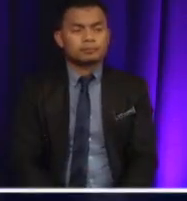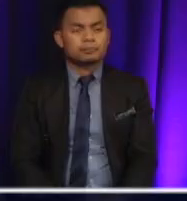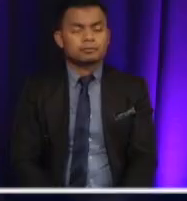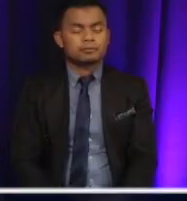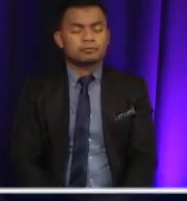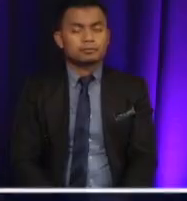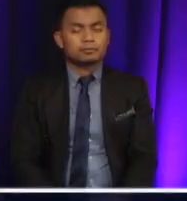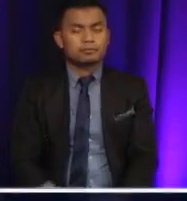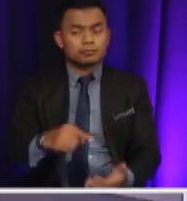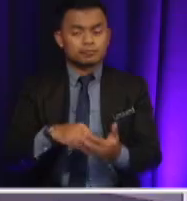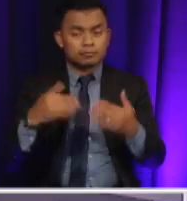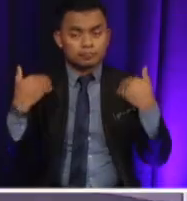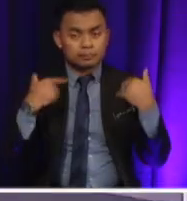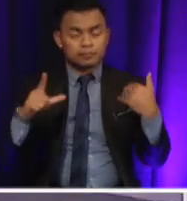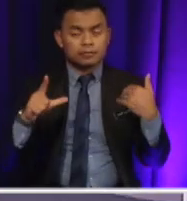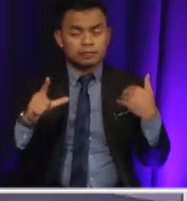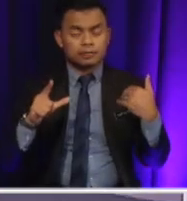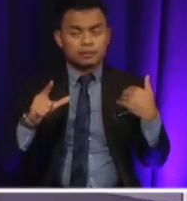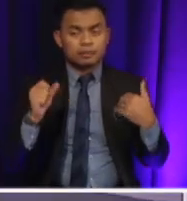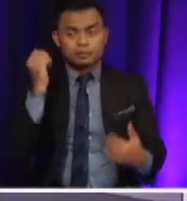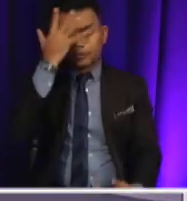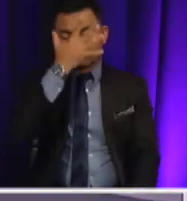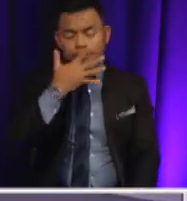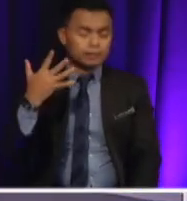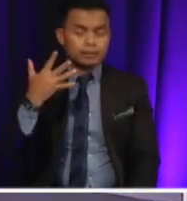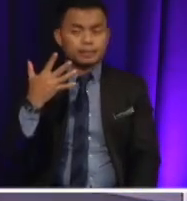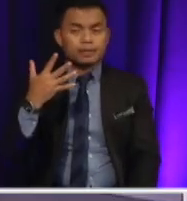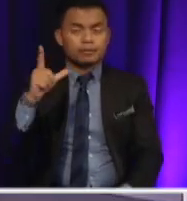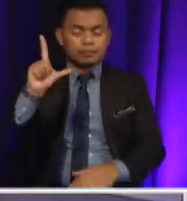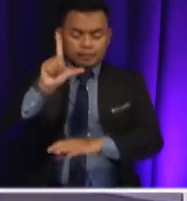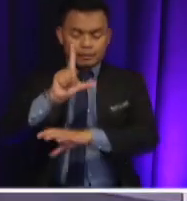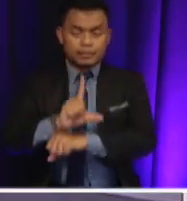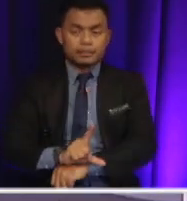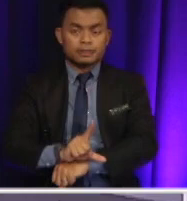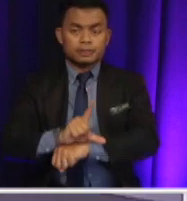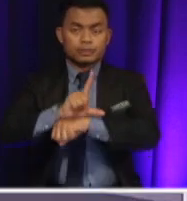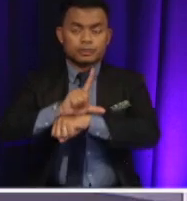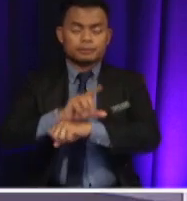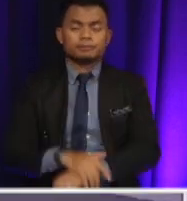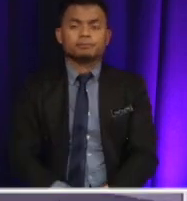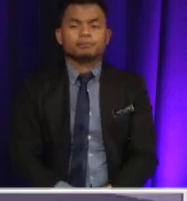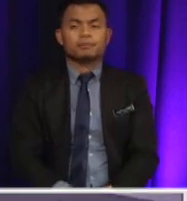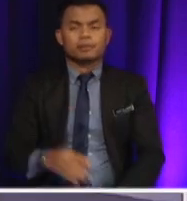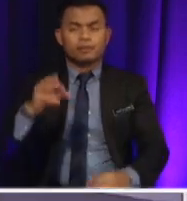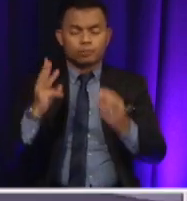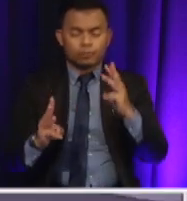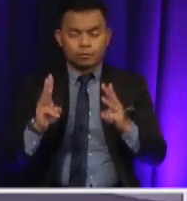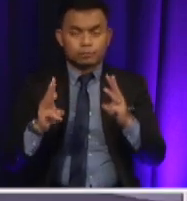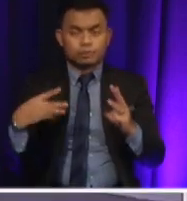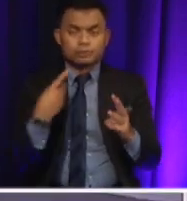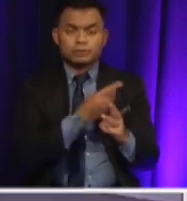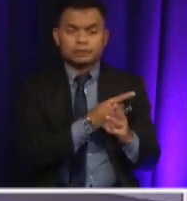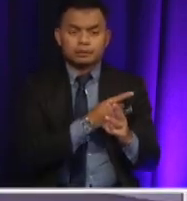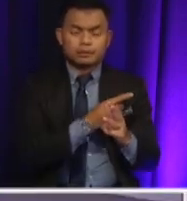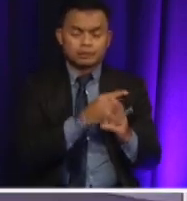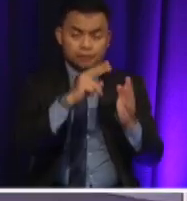the beauty with literature pupils. It's because even though we are reading the poem, Divya says, can I